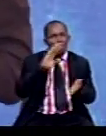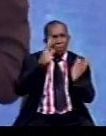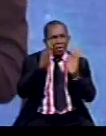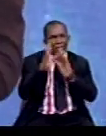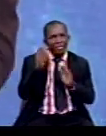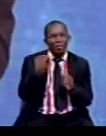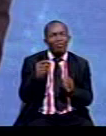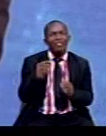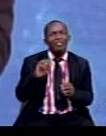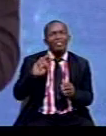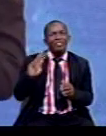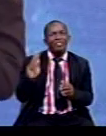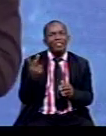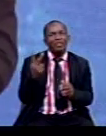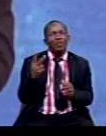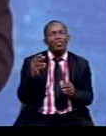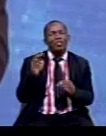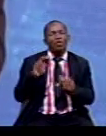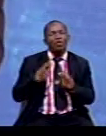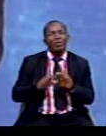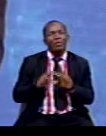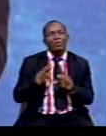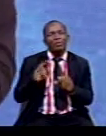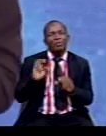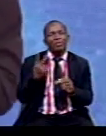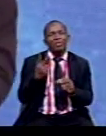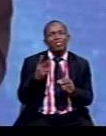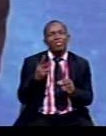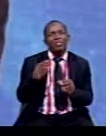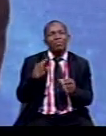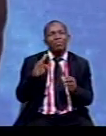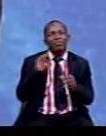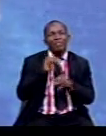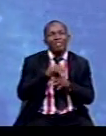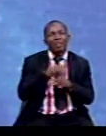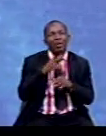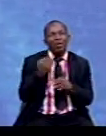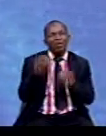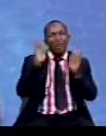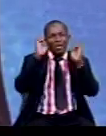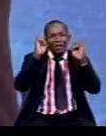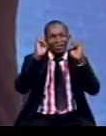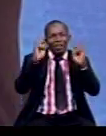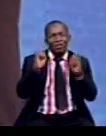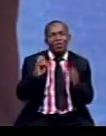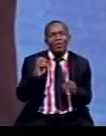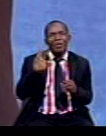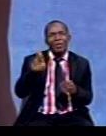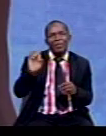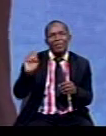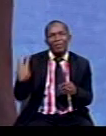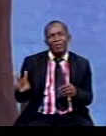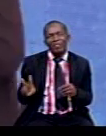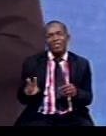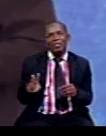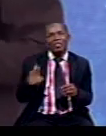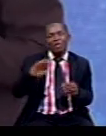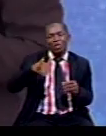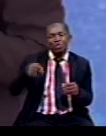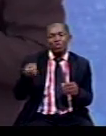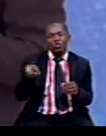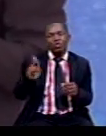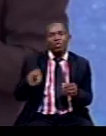own. Reverend John Intim Fodjo. Hello, sir. You're